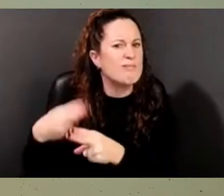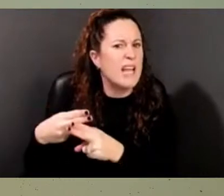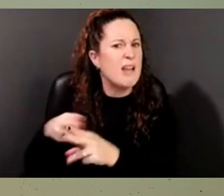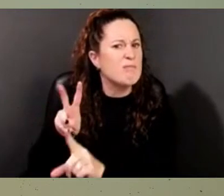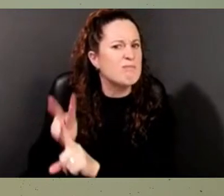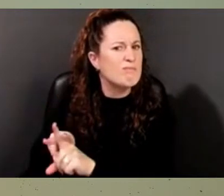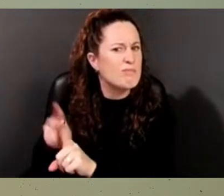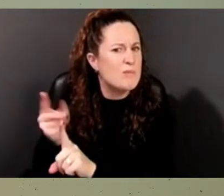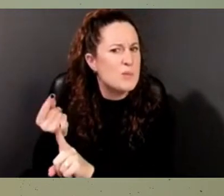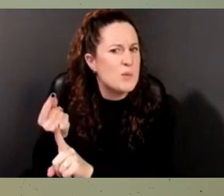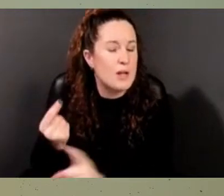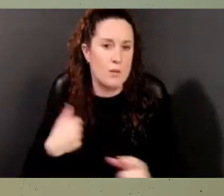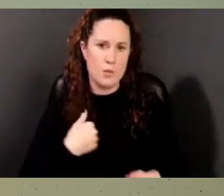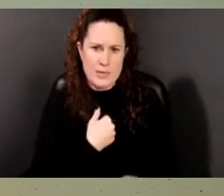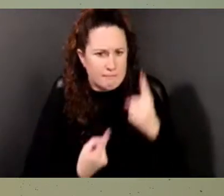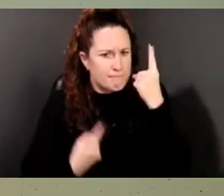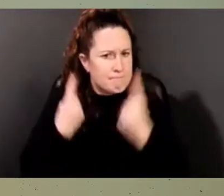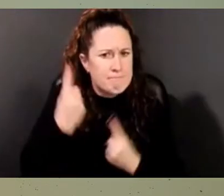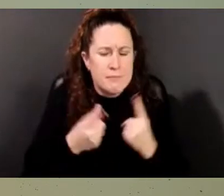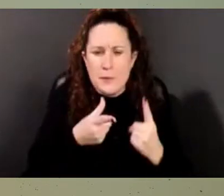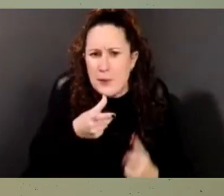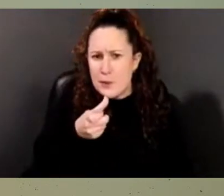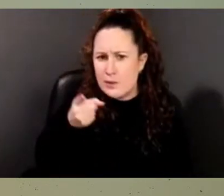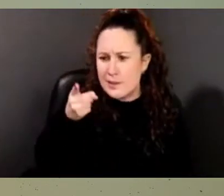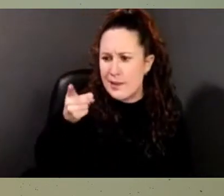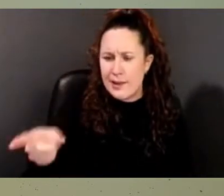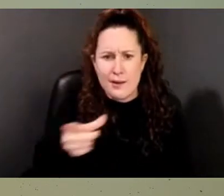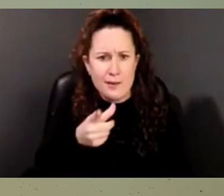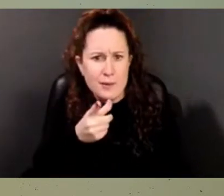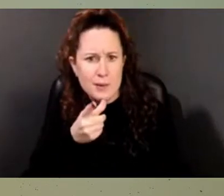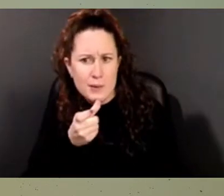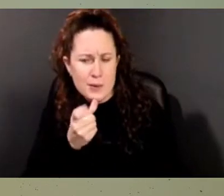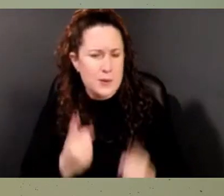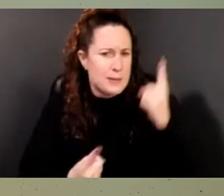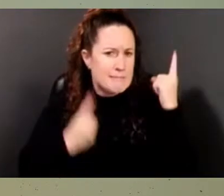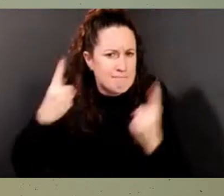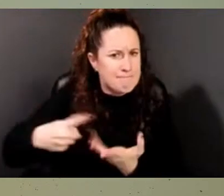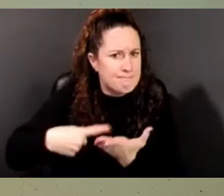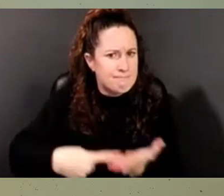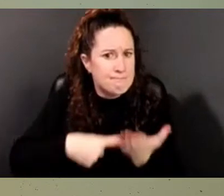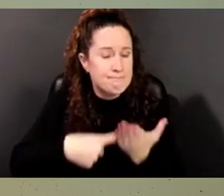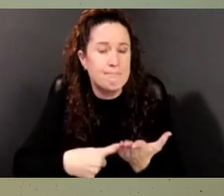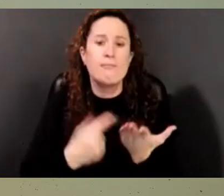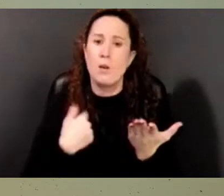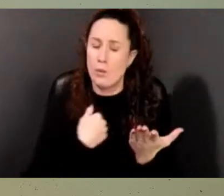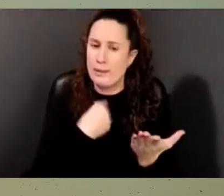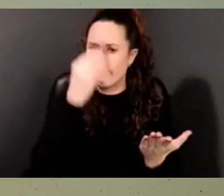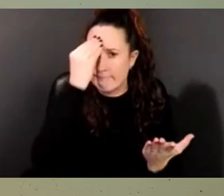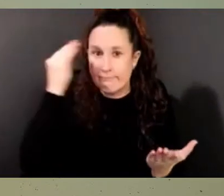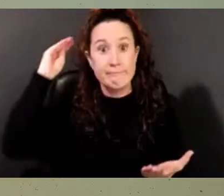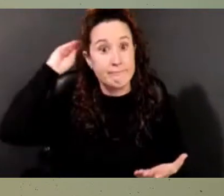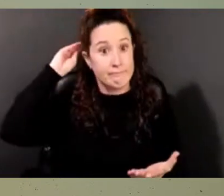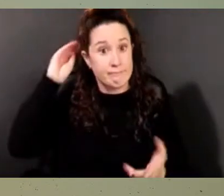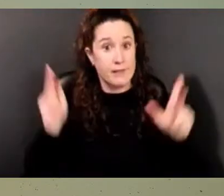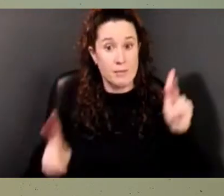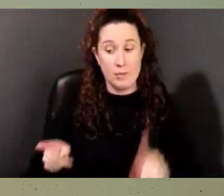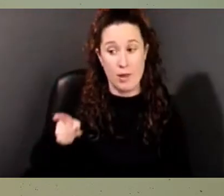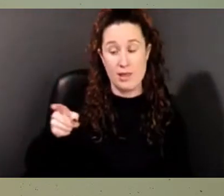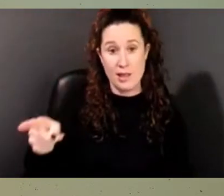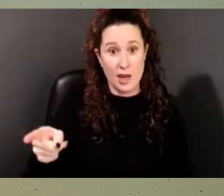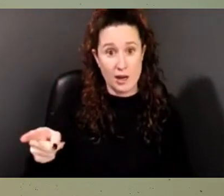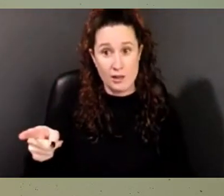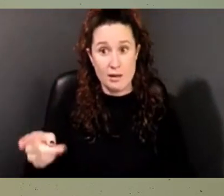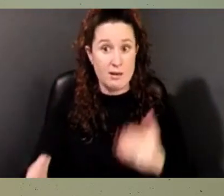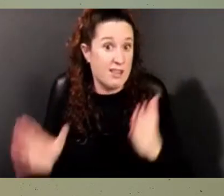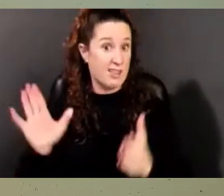many questions about who was buried there. Keeping in mind the people buried there may have been denied the rights